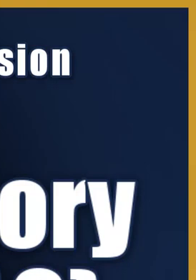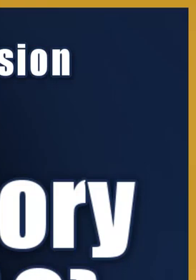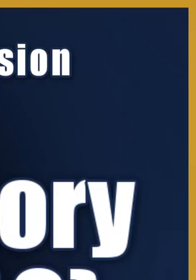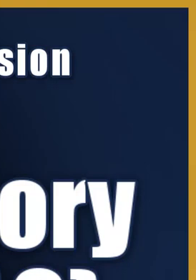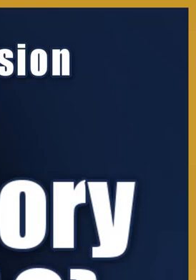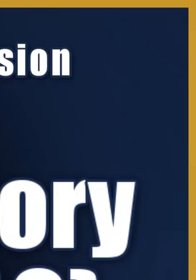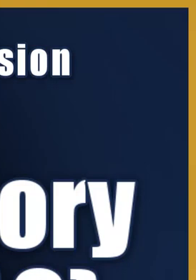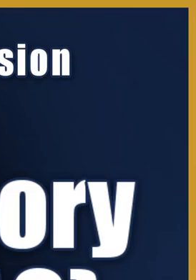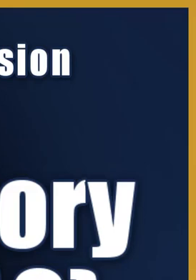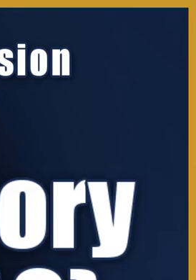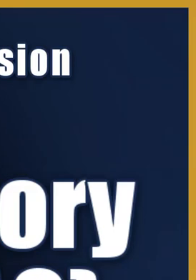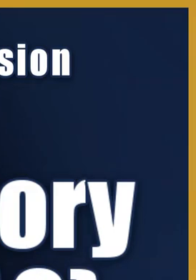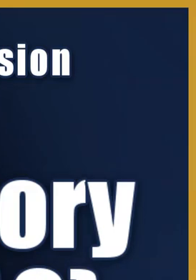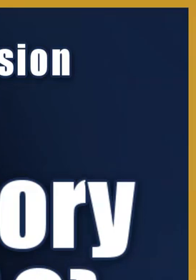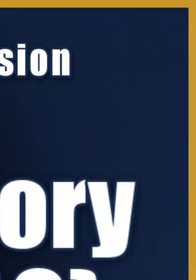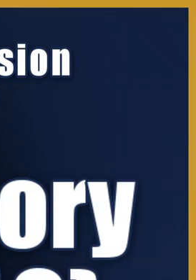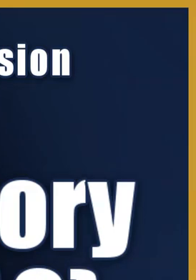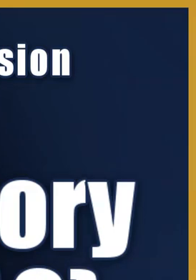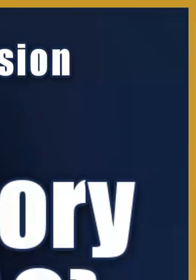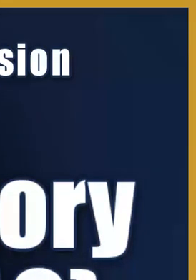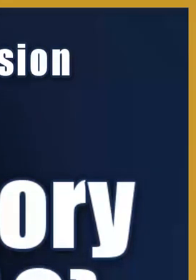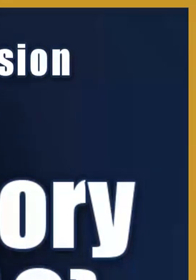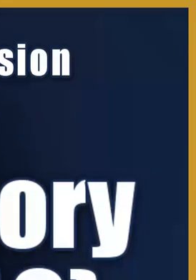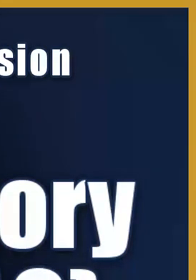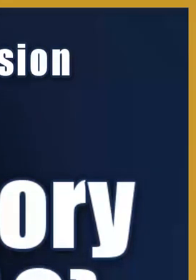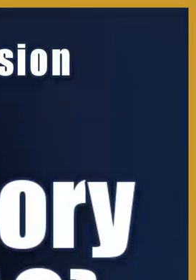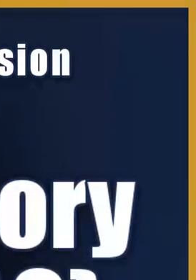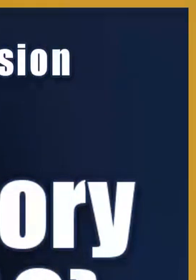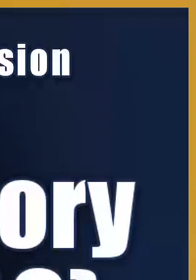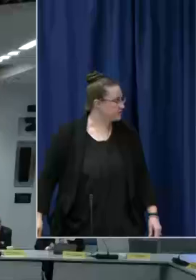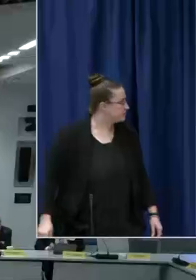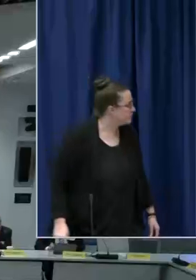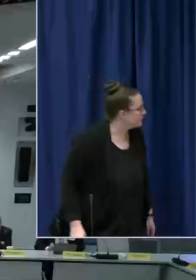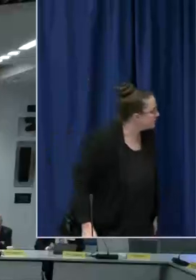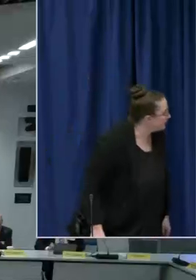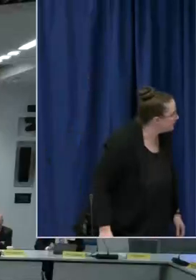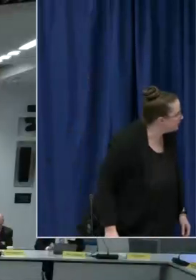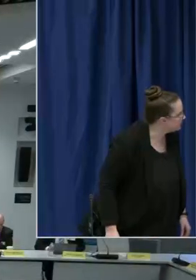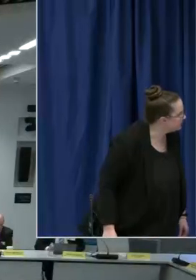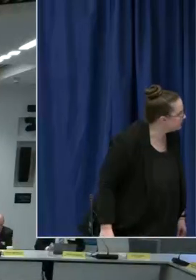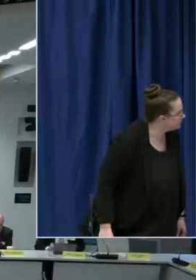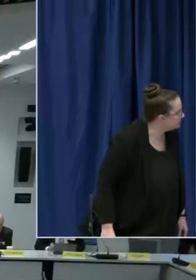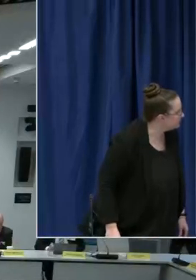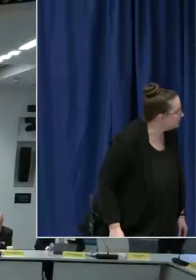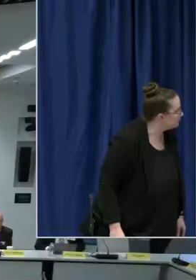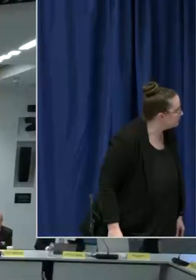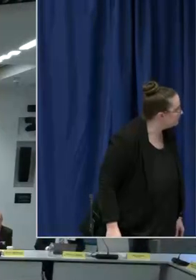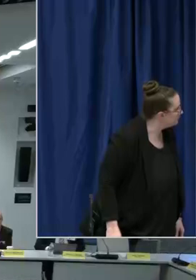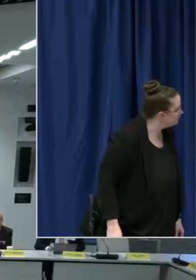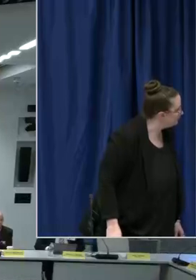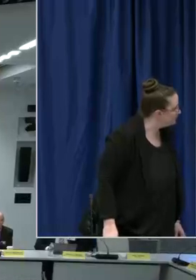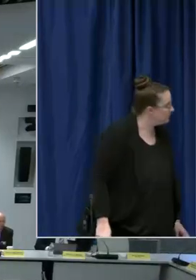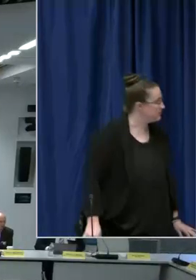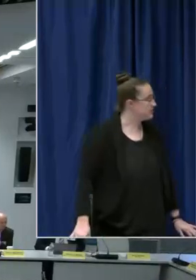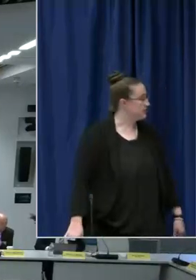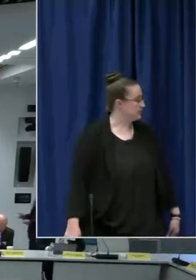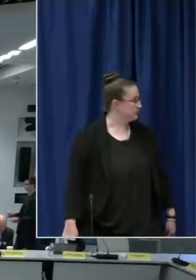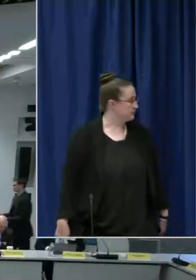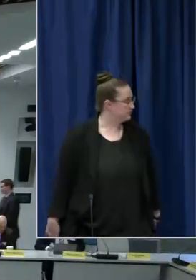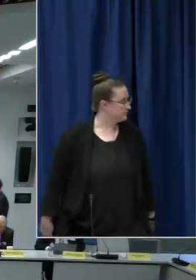everyone. This is Josh Mendelson. If you could please take your seats, please.